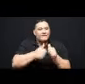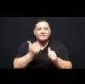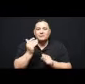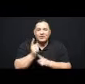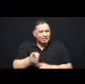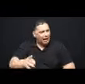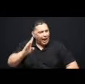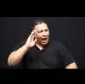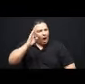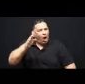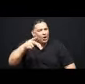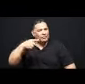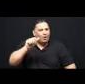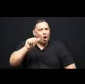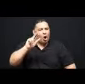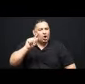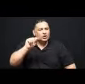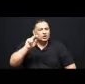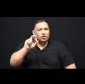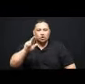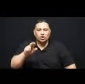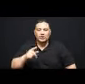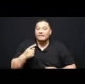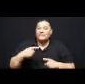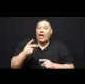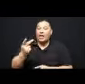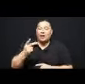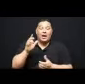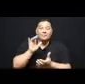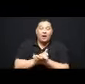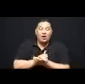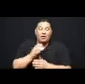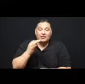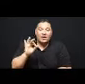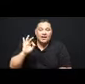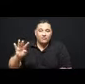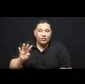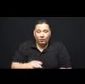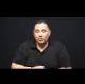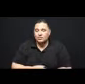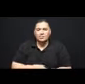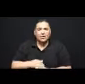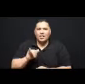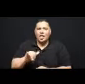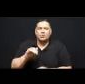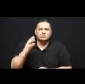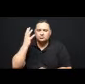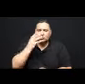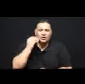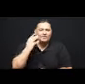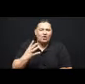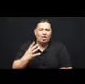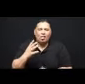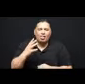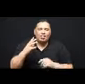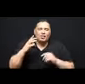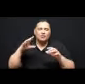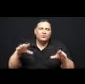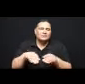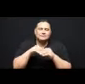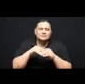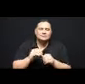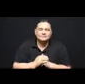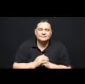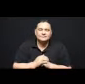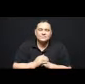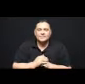were finally married in 1994. It was a beautiful ceremony. I hardly took my eyes